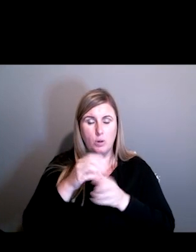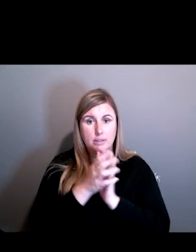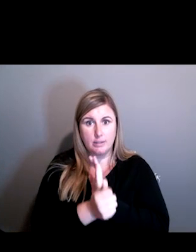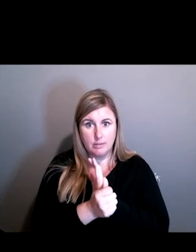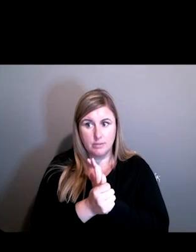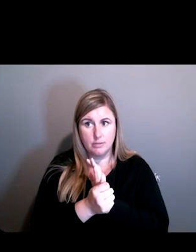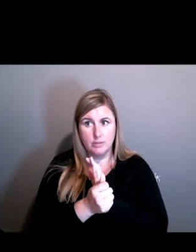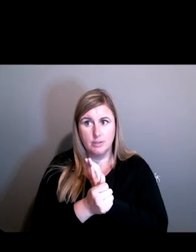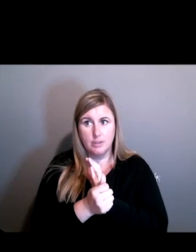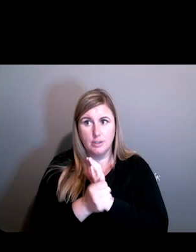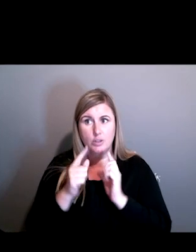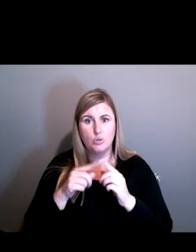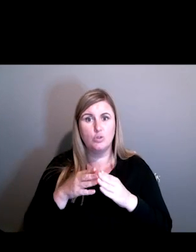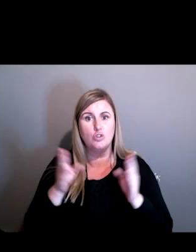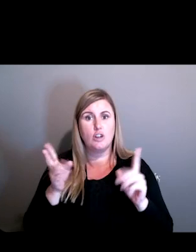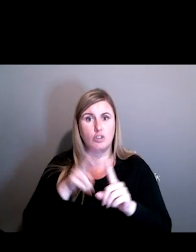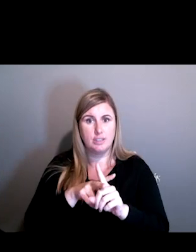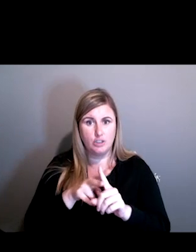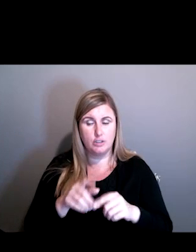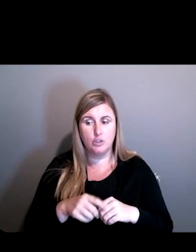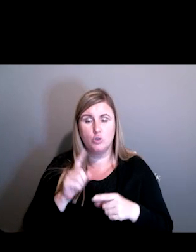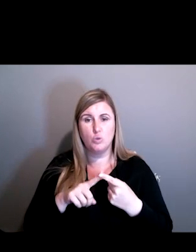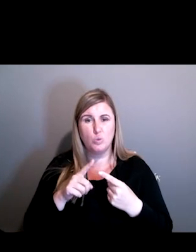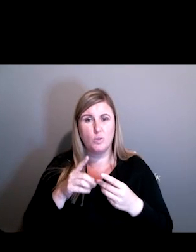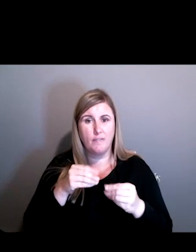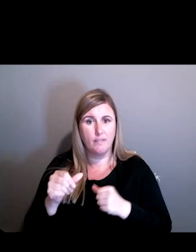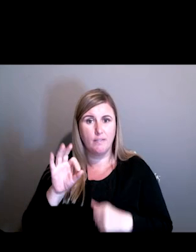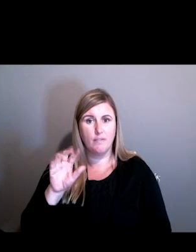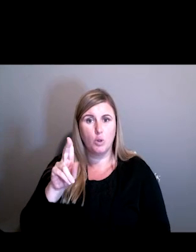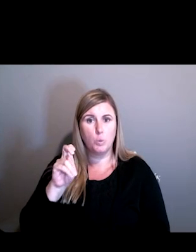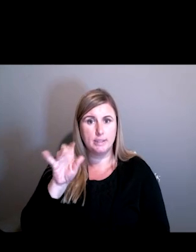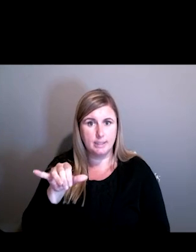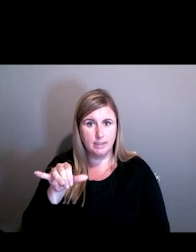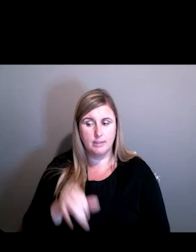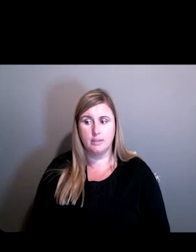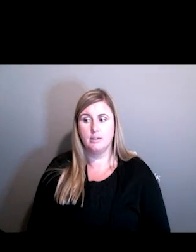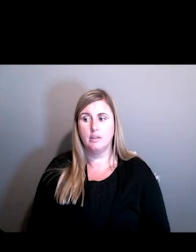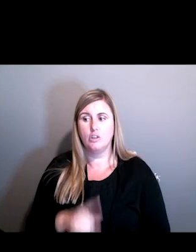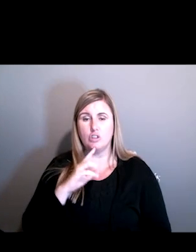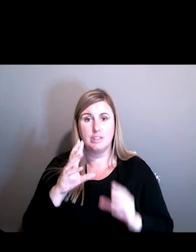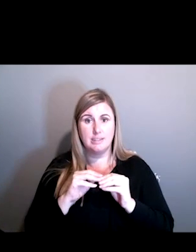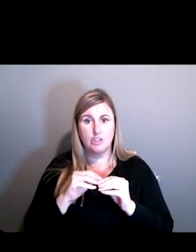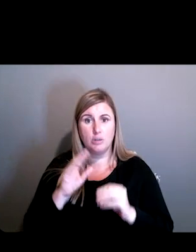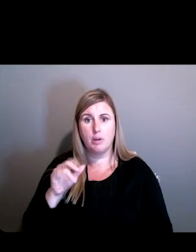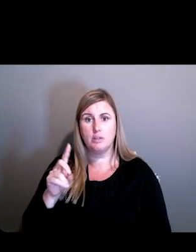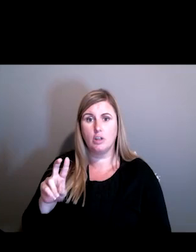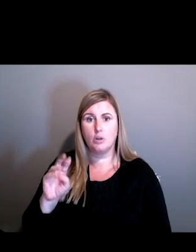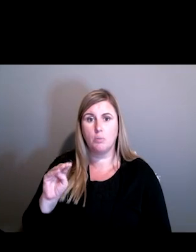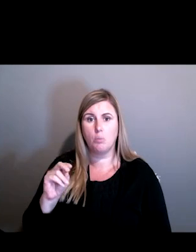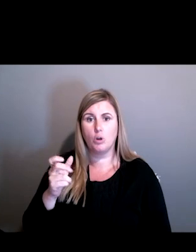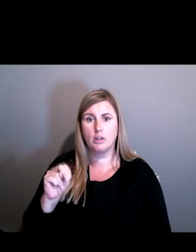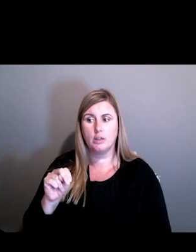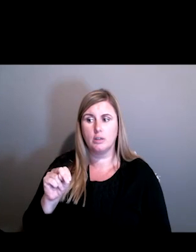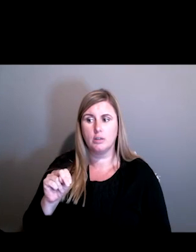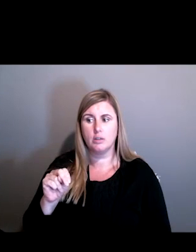these component skills to generalization, to fluency. And there's a session by